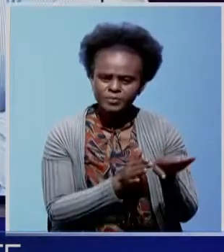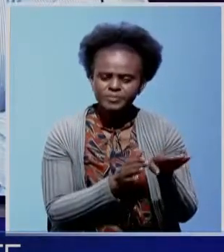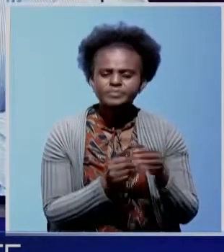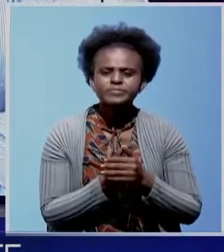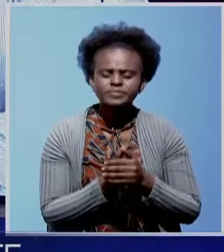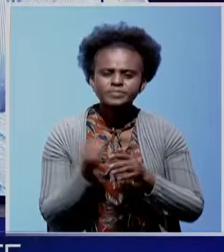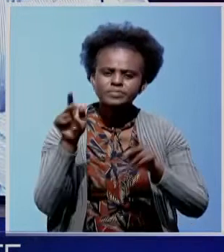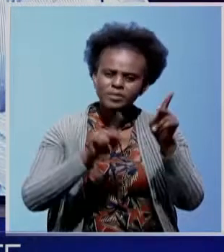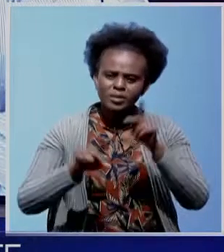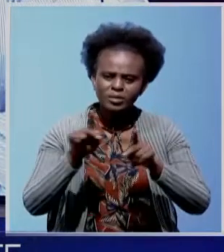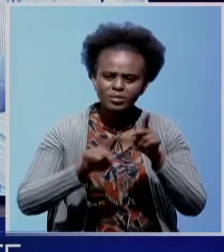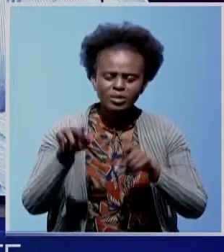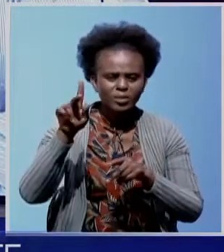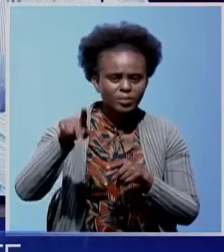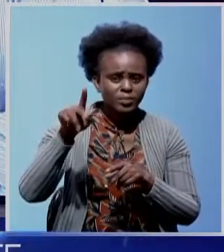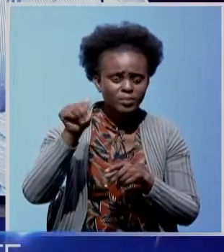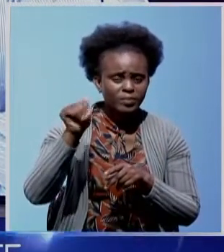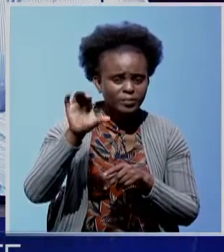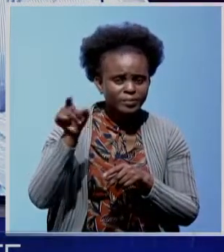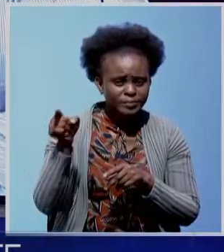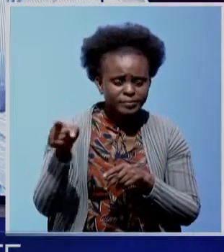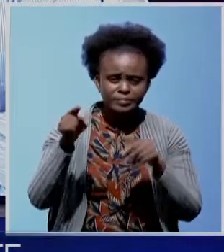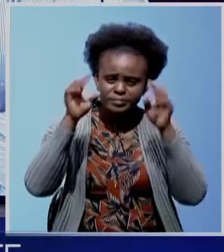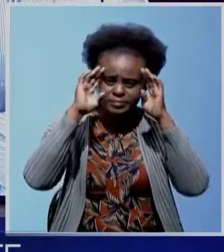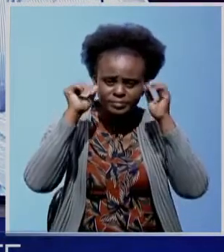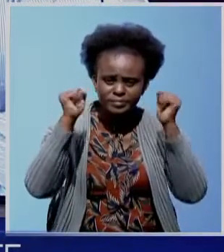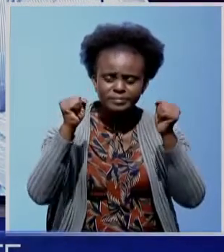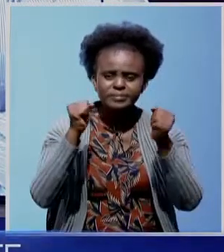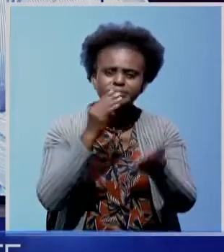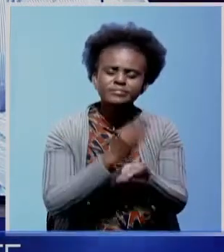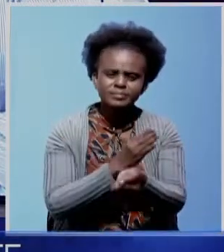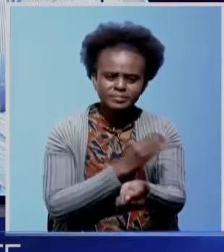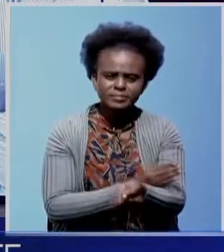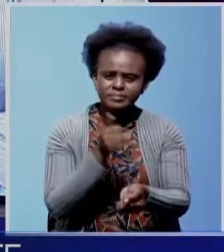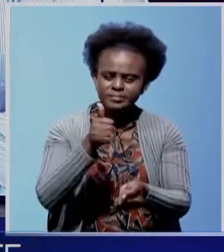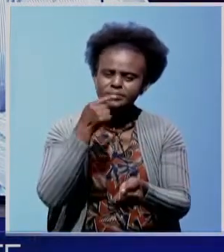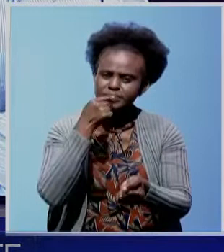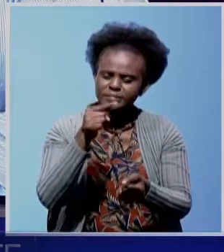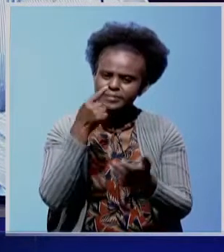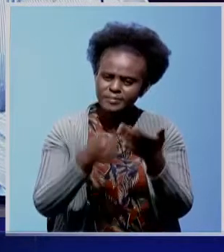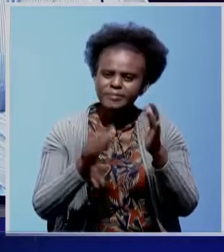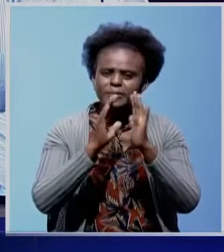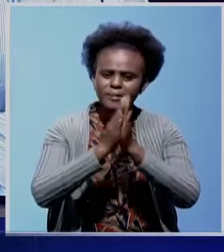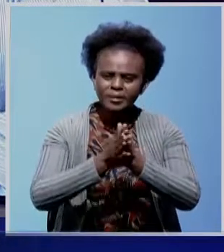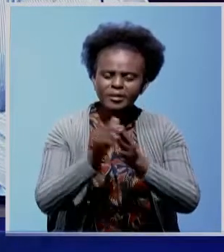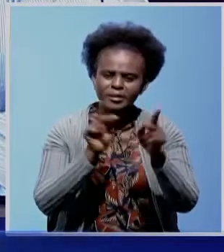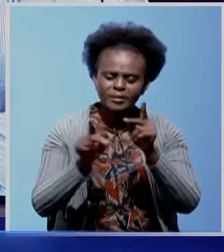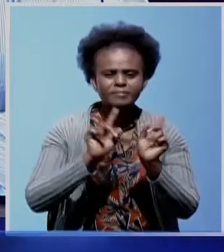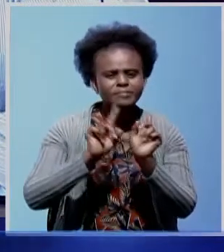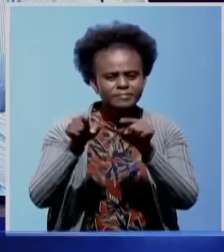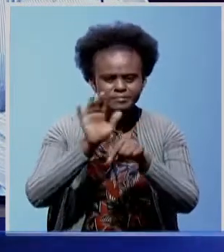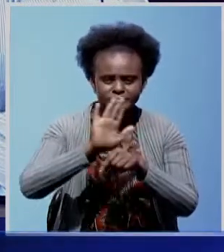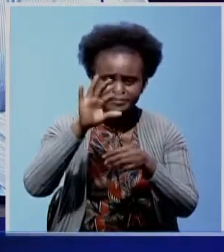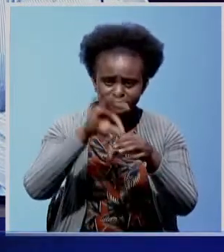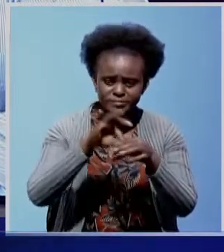Meanwhile, People's Alliance for Change, PAC President Andy Ford Banda, has urged the public to take physical verification of their